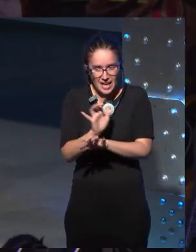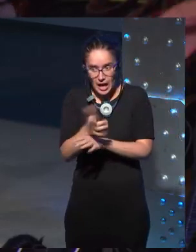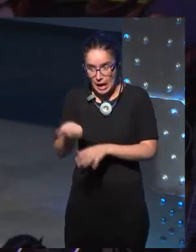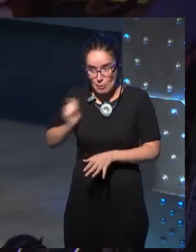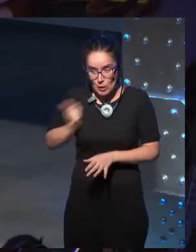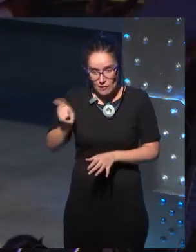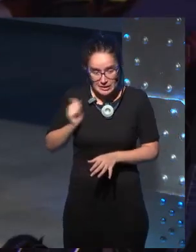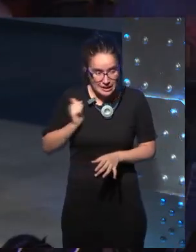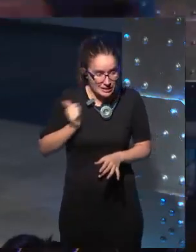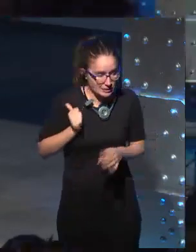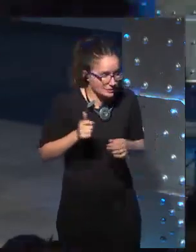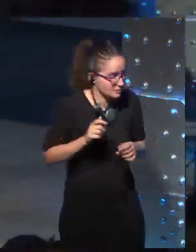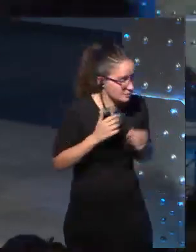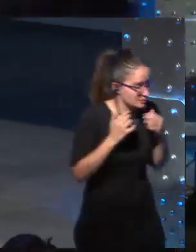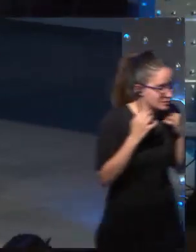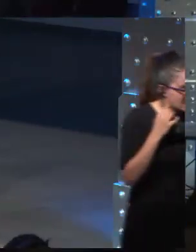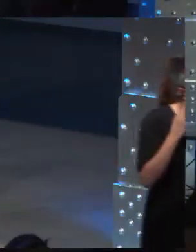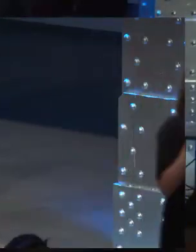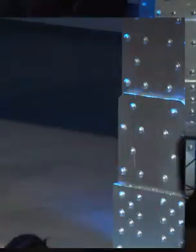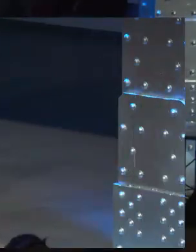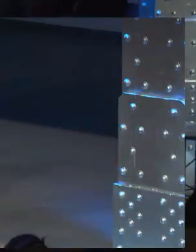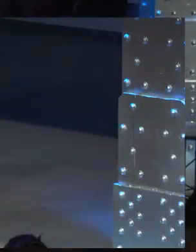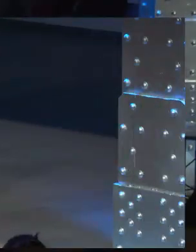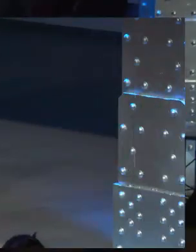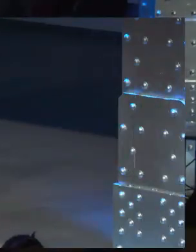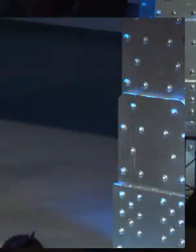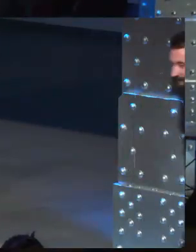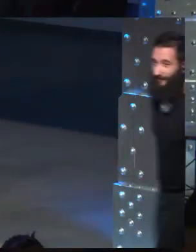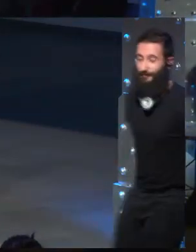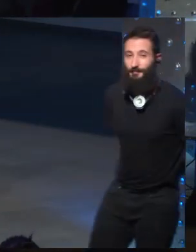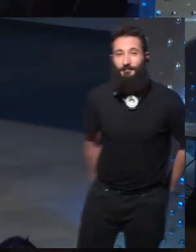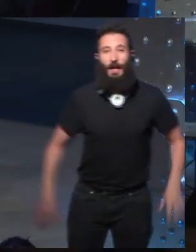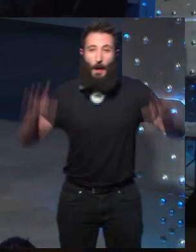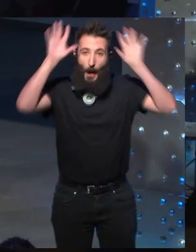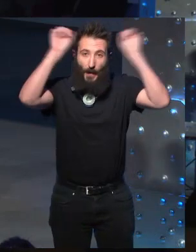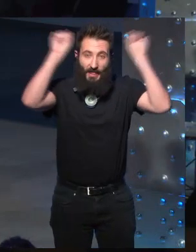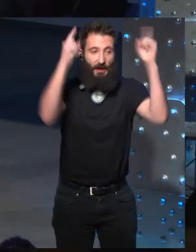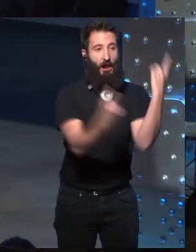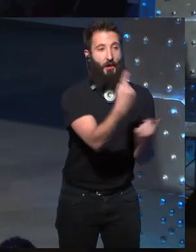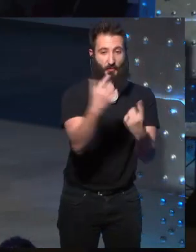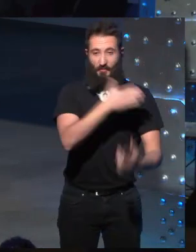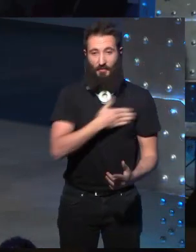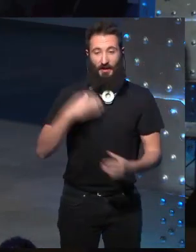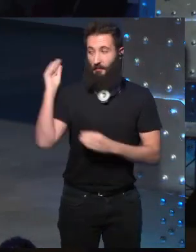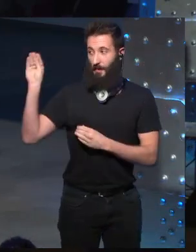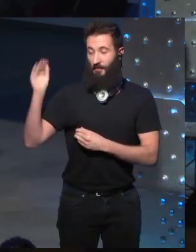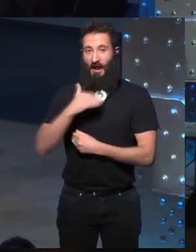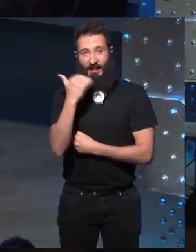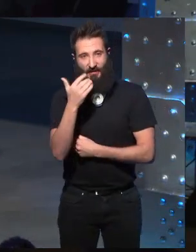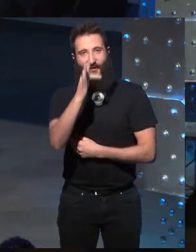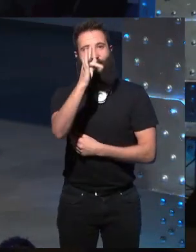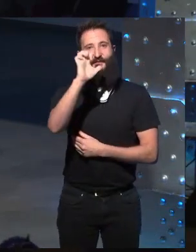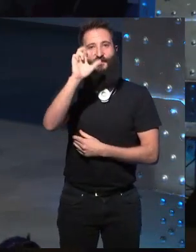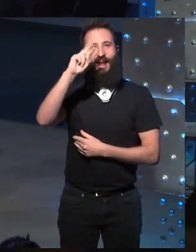Come on, make the most of it. You've got your chance now. Does somebody else want to ask a question? And another of the Martians,